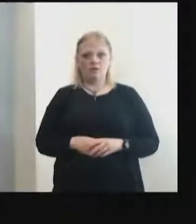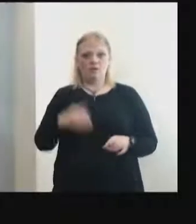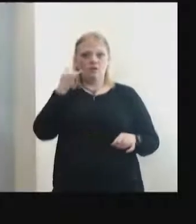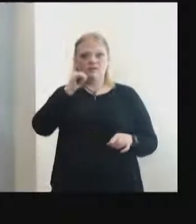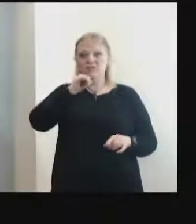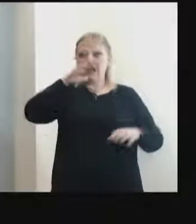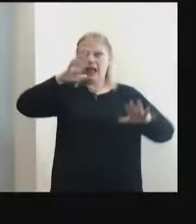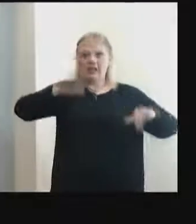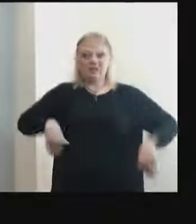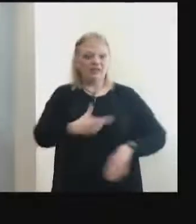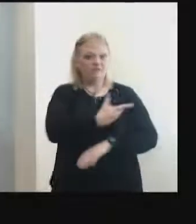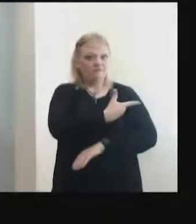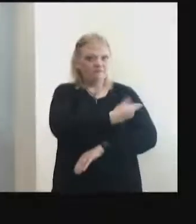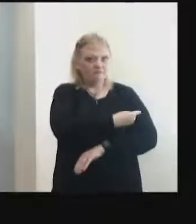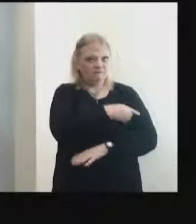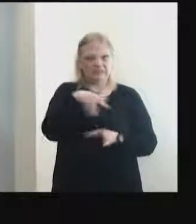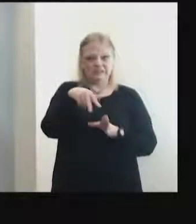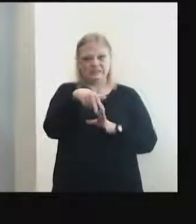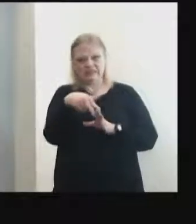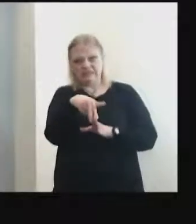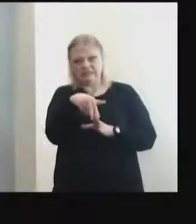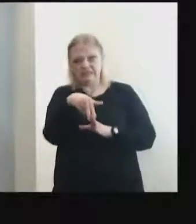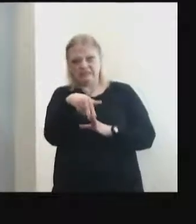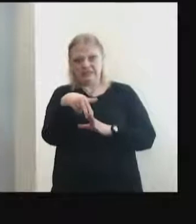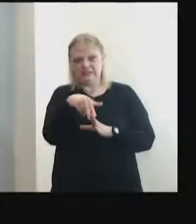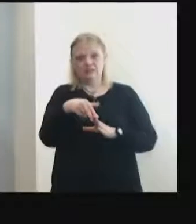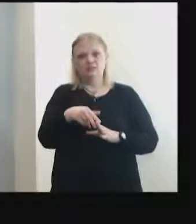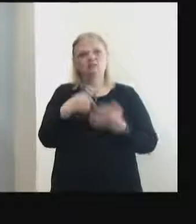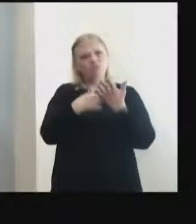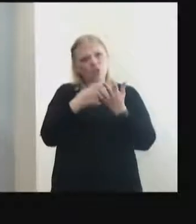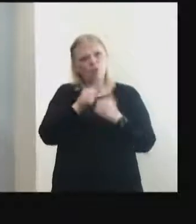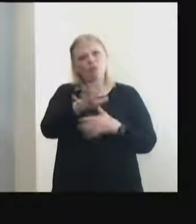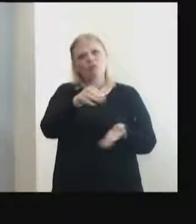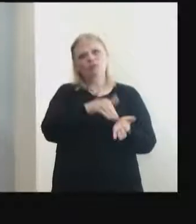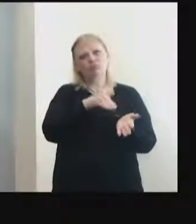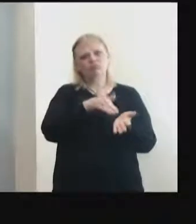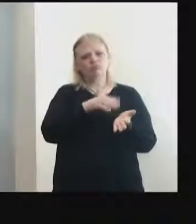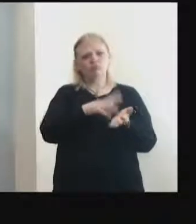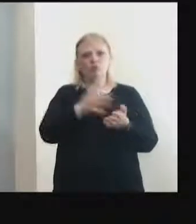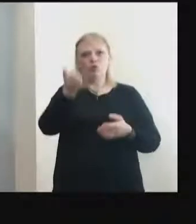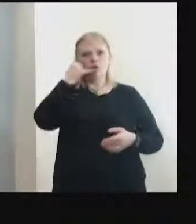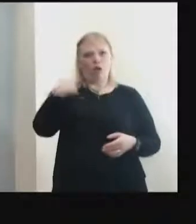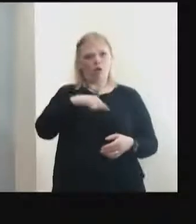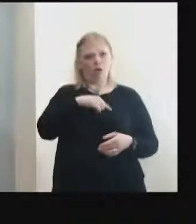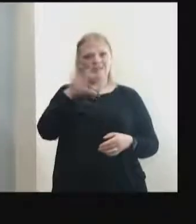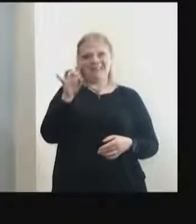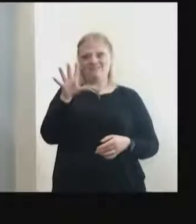been vaccinated yet, you're on the fence, please talk to your healthcare provider. You can call us at